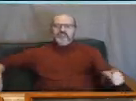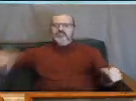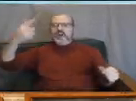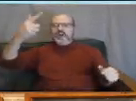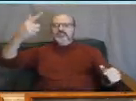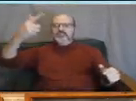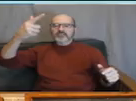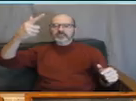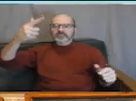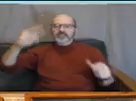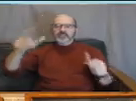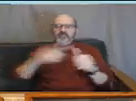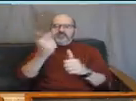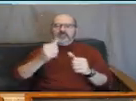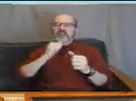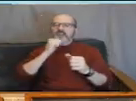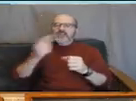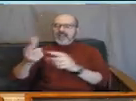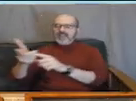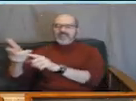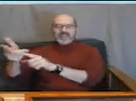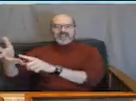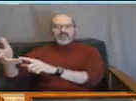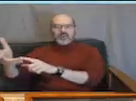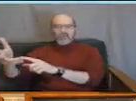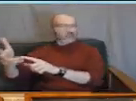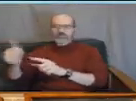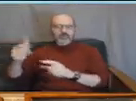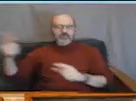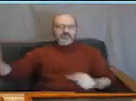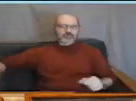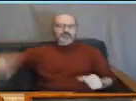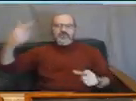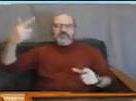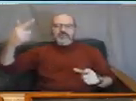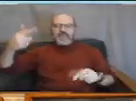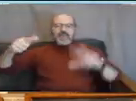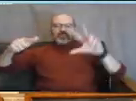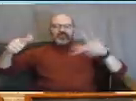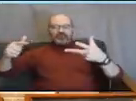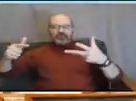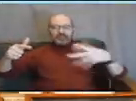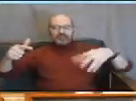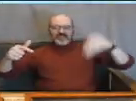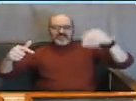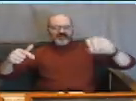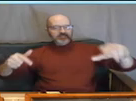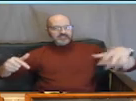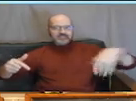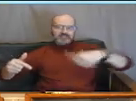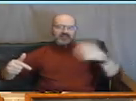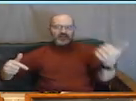first one without letting go of the second one. And then my third jellyfish is in my other hand.